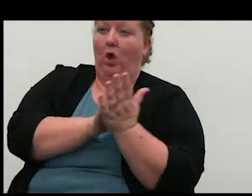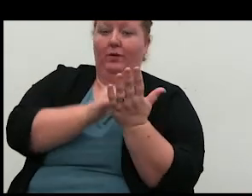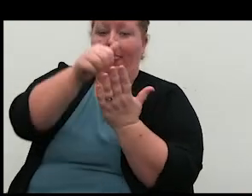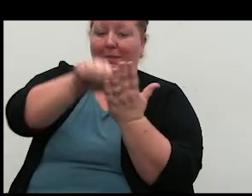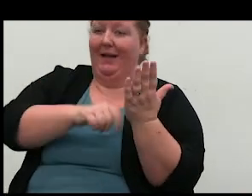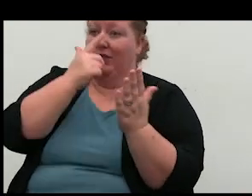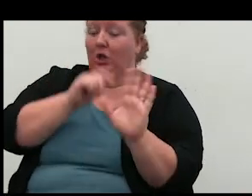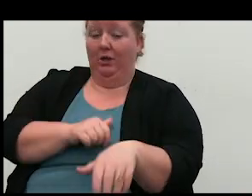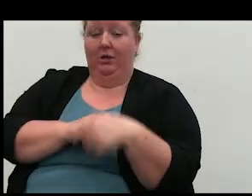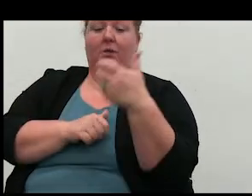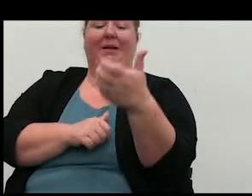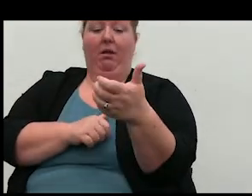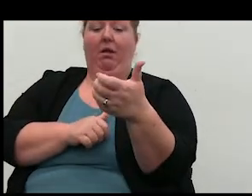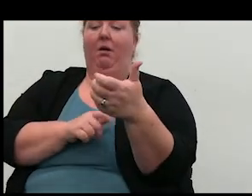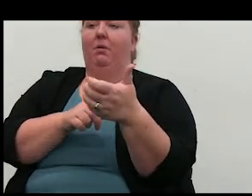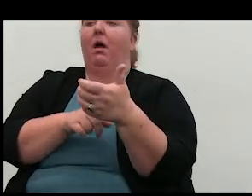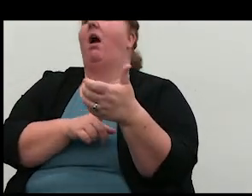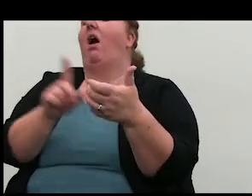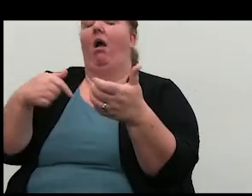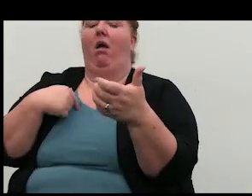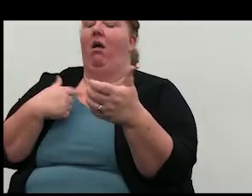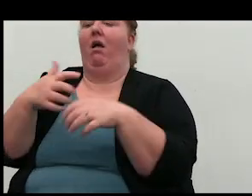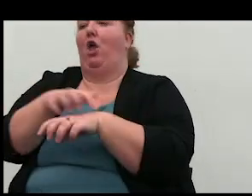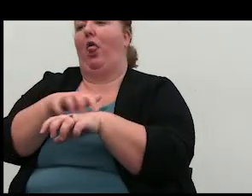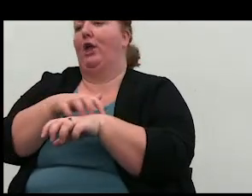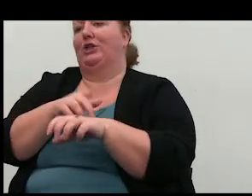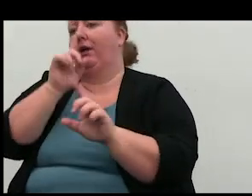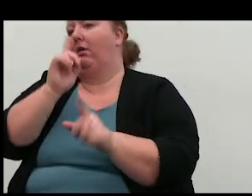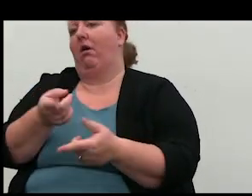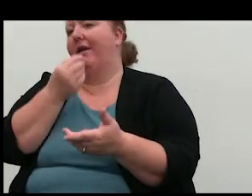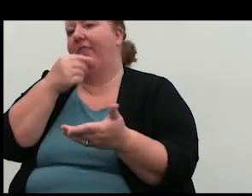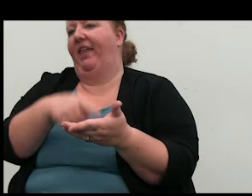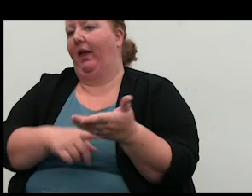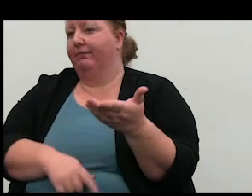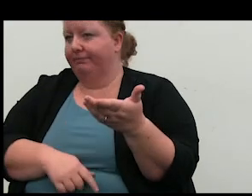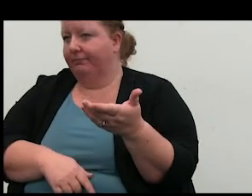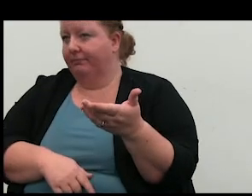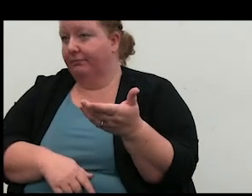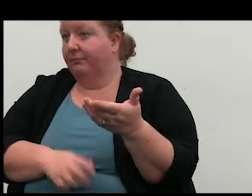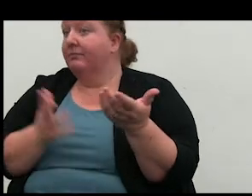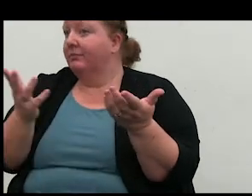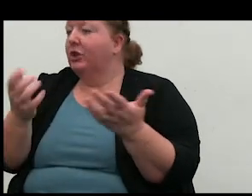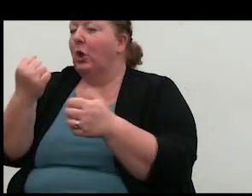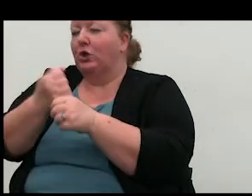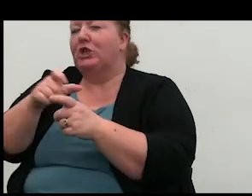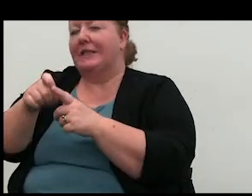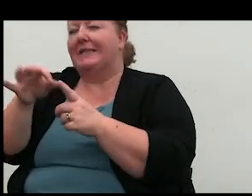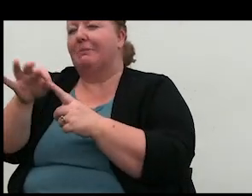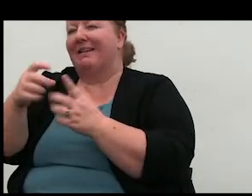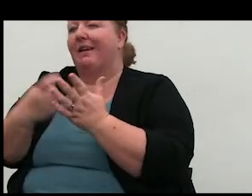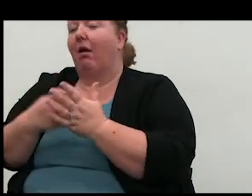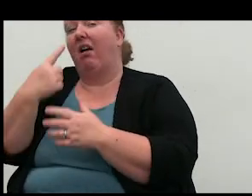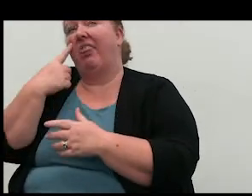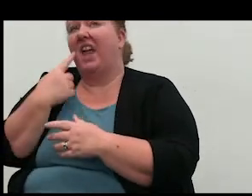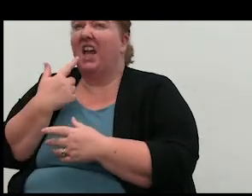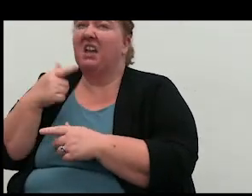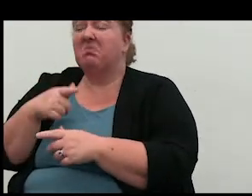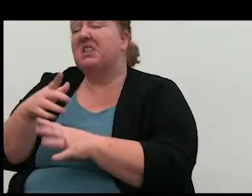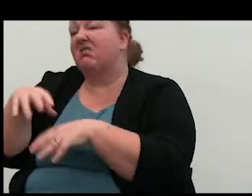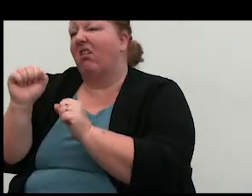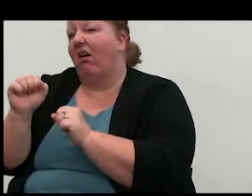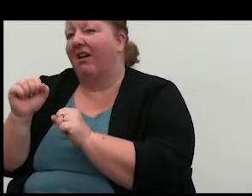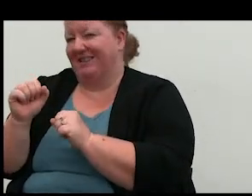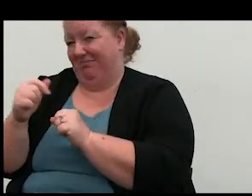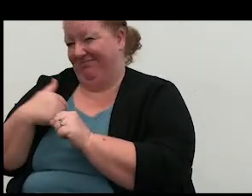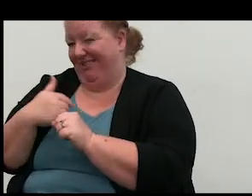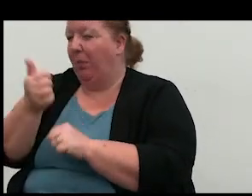it up and go, oh no, I'm allergic to that. So GDPR, I think, is a start, but I